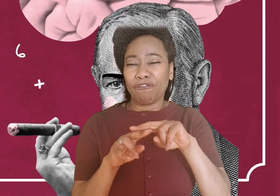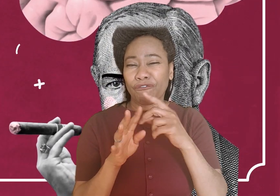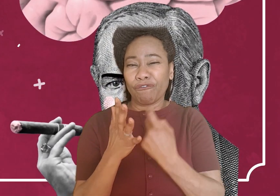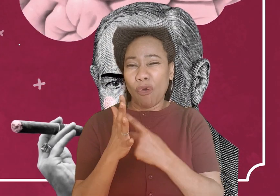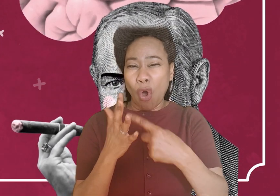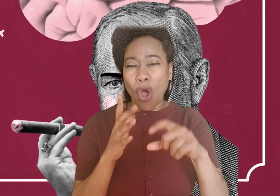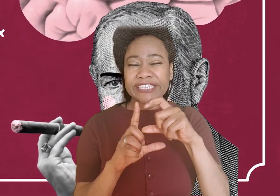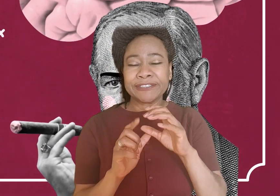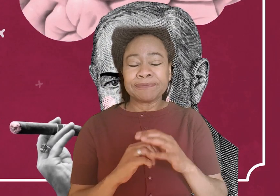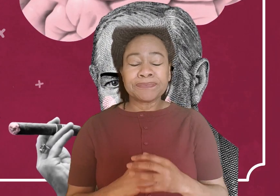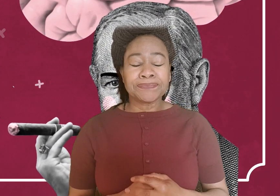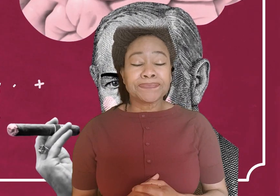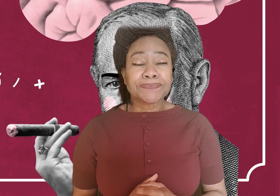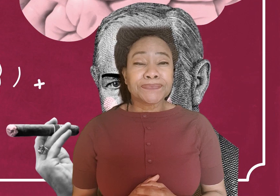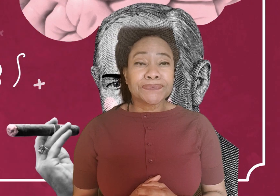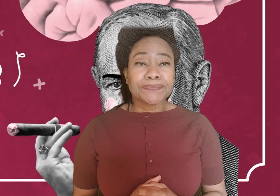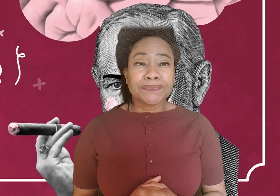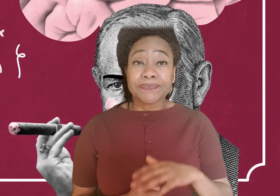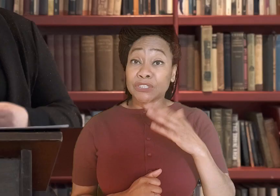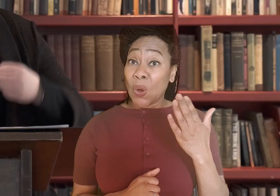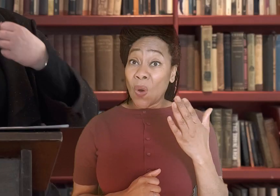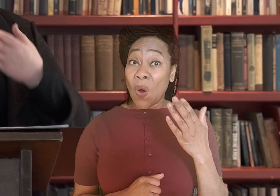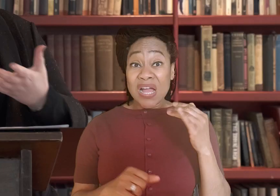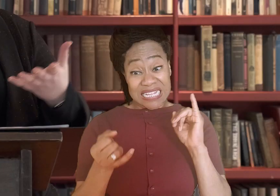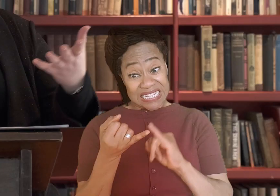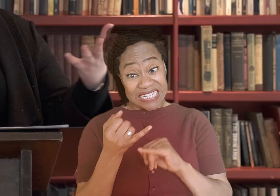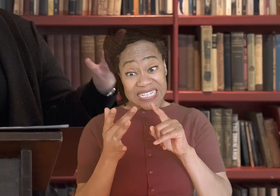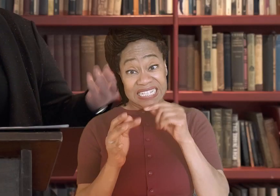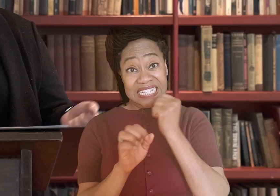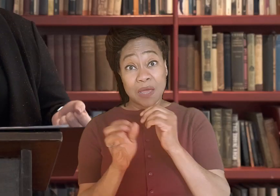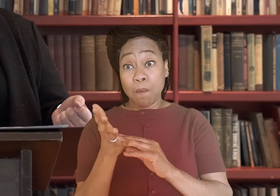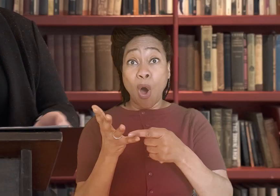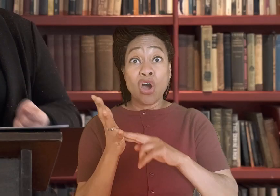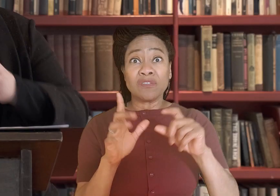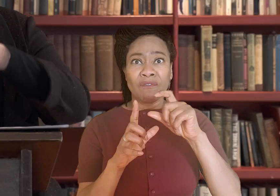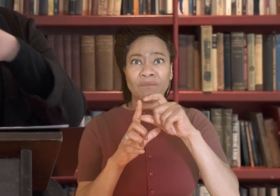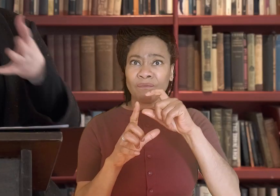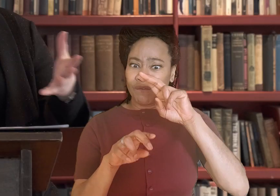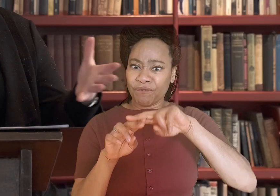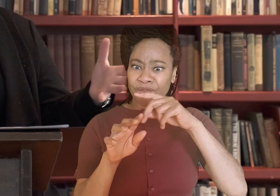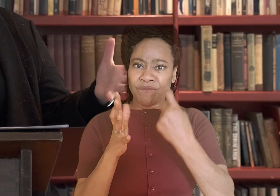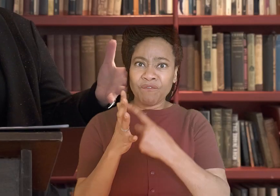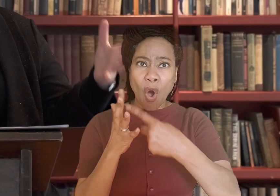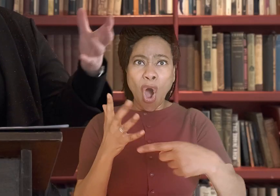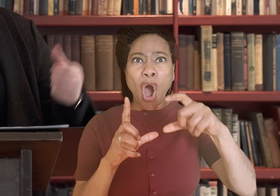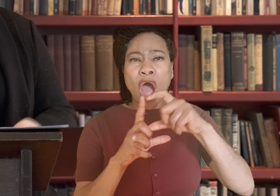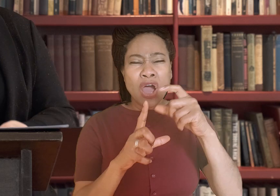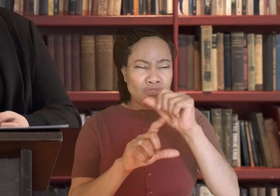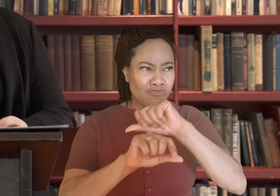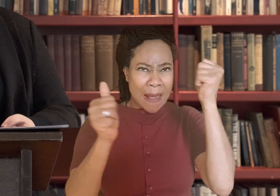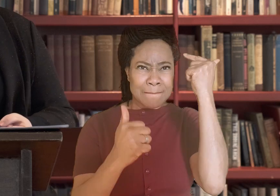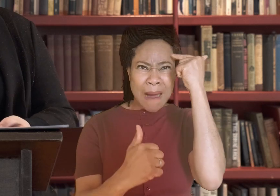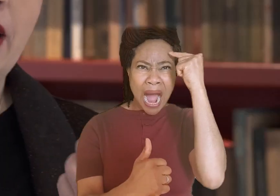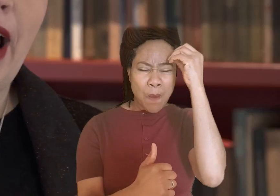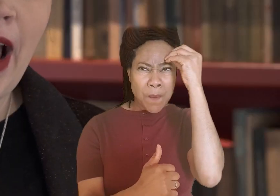So Freud, Sigmund Freud, one of the greatest minds of his generation, possibly one of the greatest minds